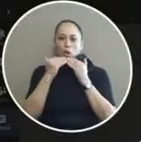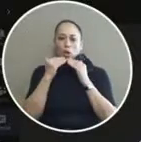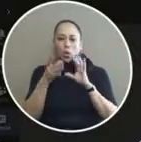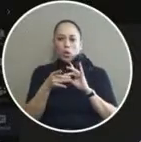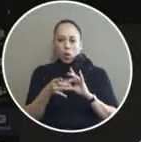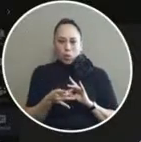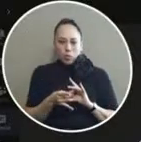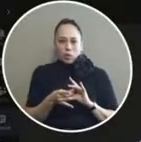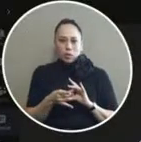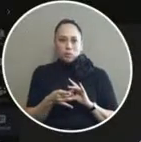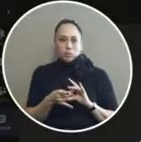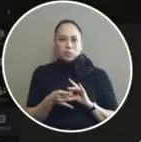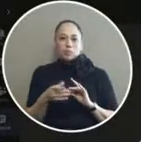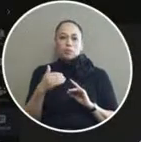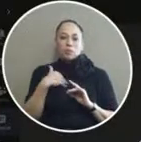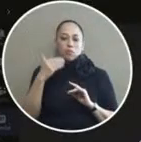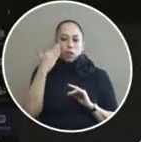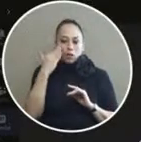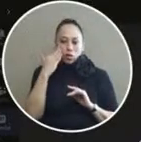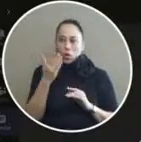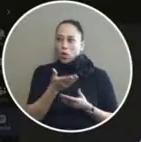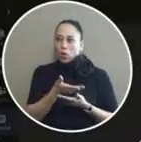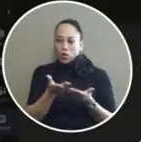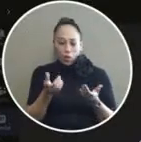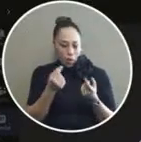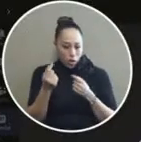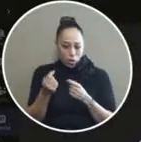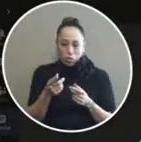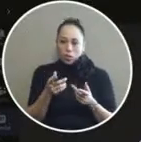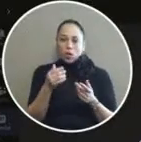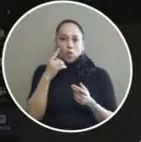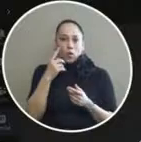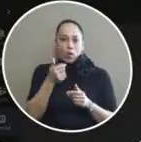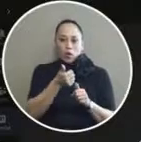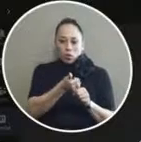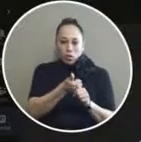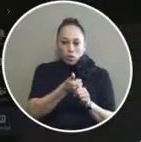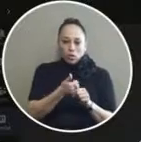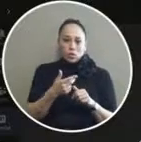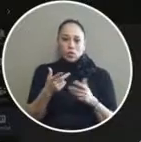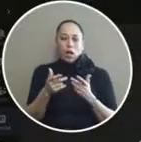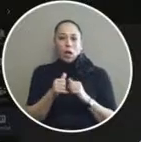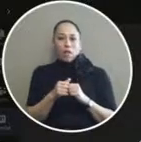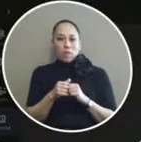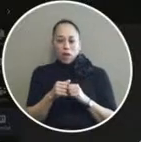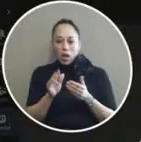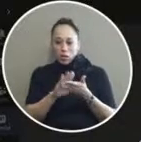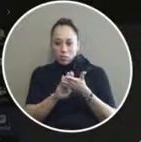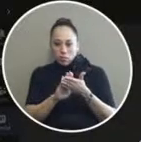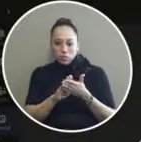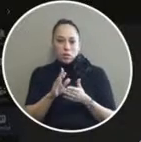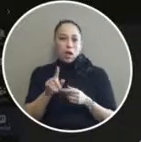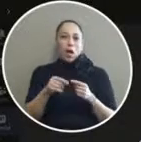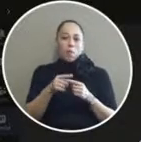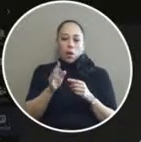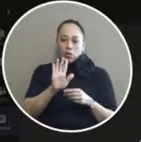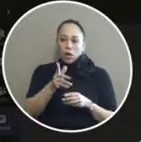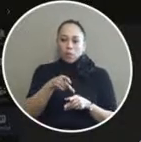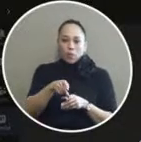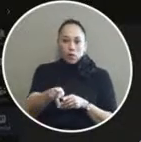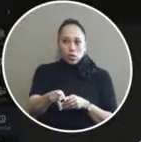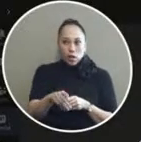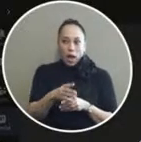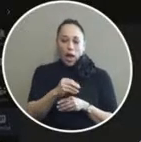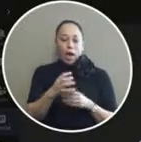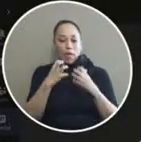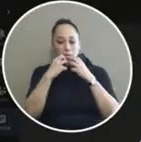haven't seen the complaints. I know, Mayor, you've been down to this test site yourself, and you gave us extremely high compliments on their professionalism